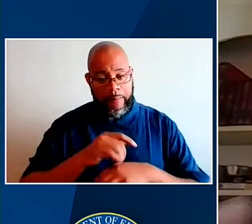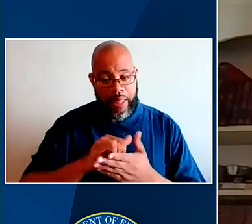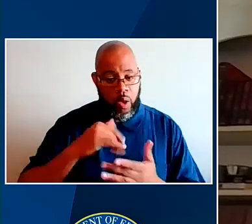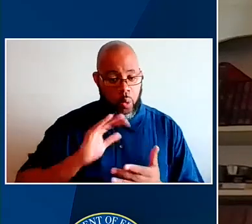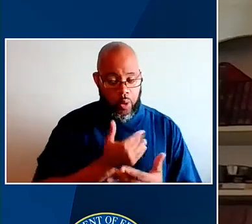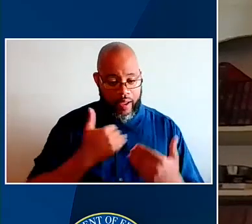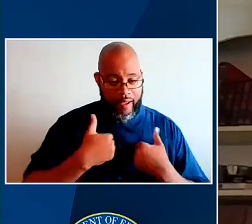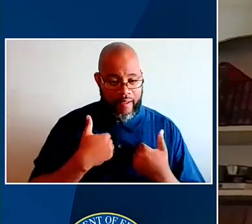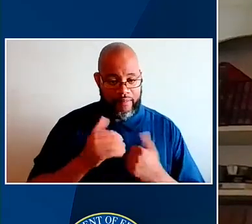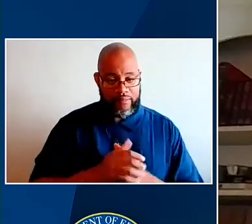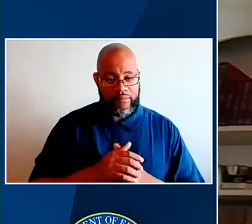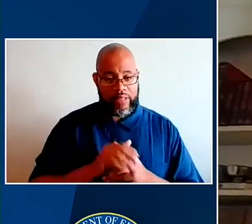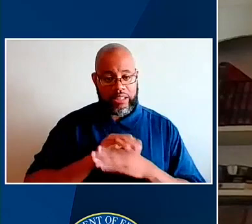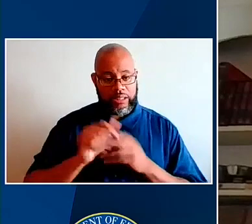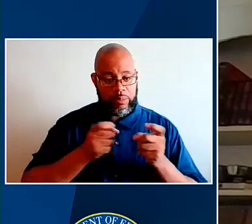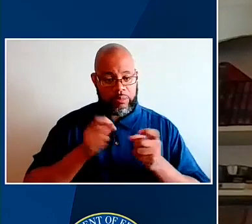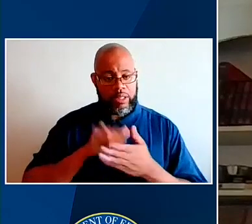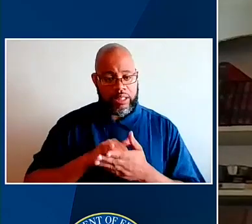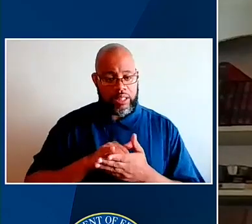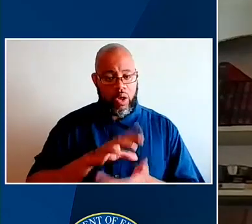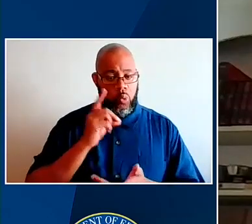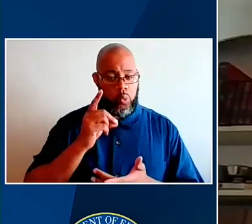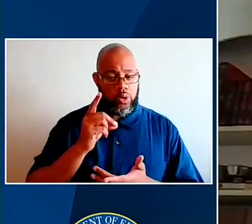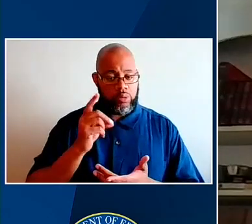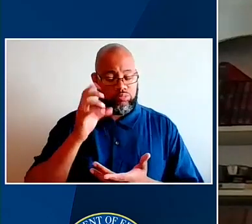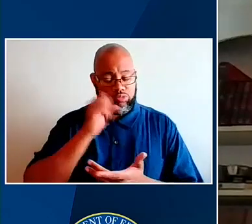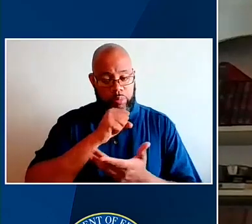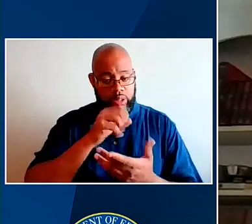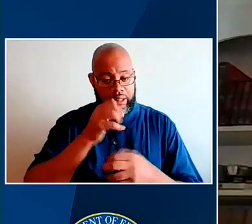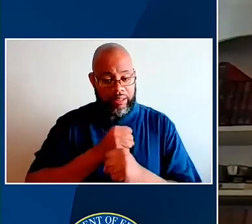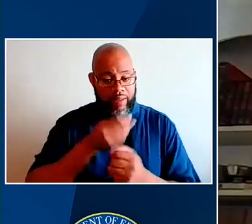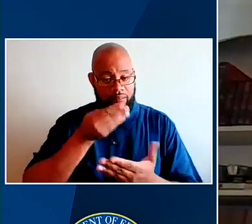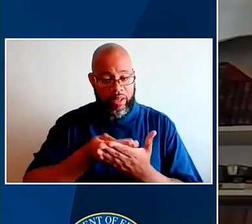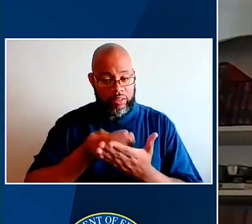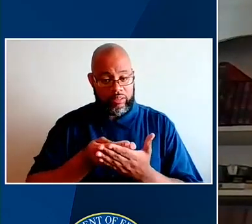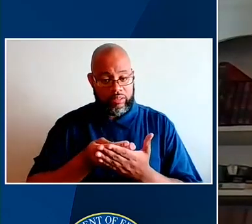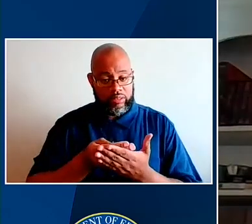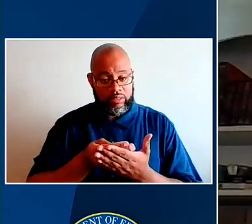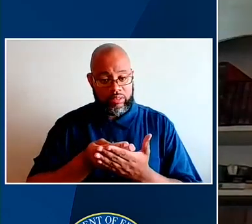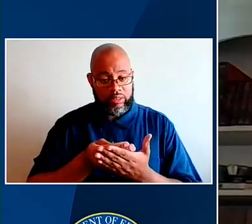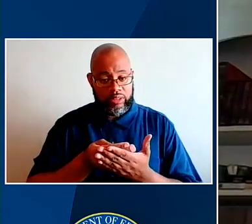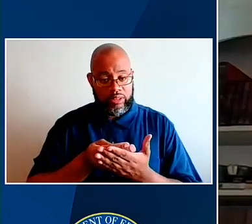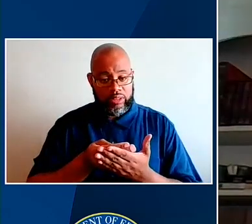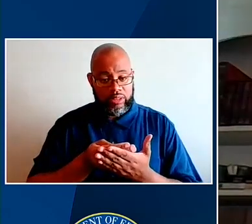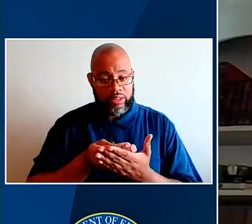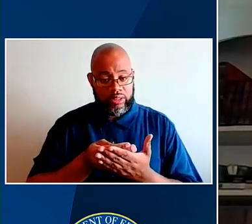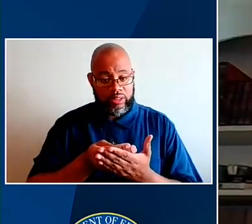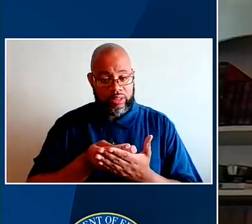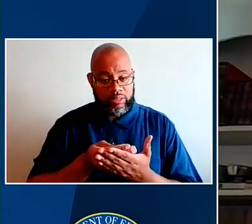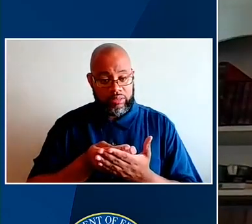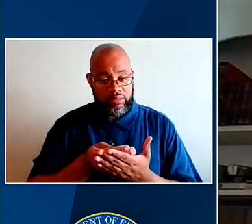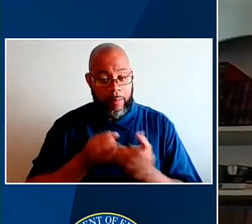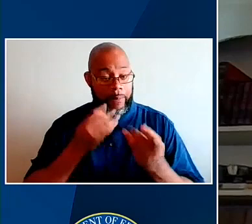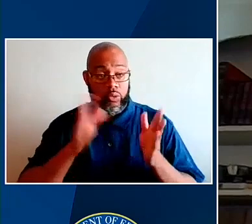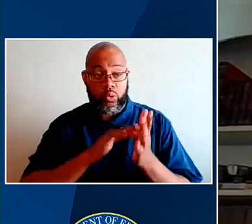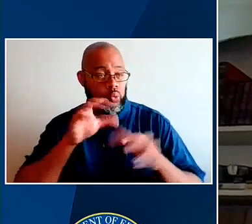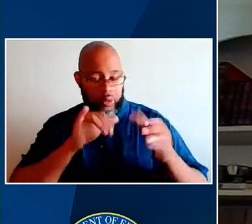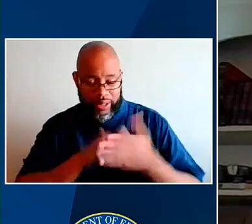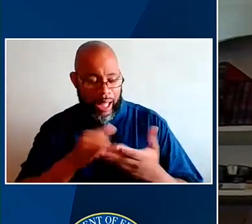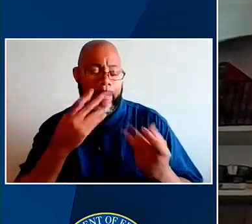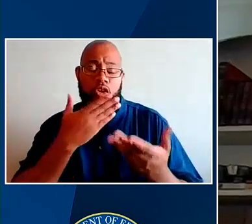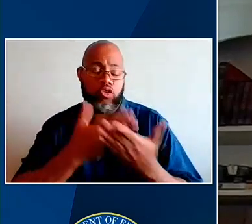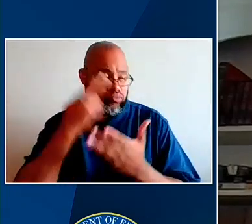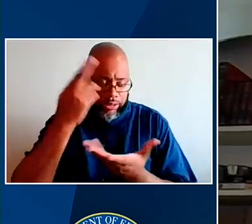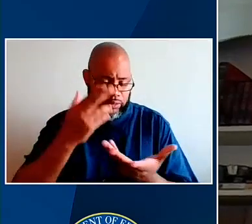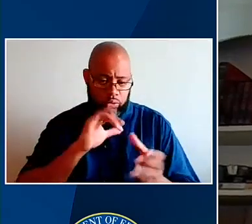in cash management. And that would presumably get funds to the student the earliest as possible. Many schools don't choose to do that for many good reasons.